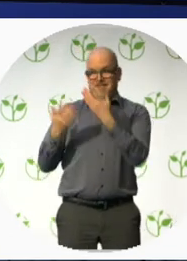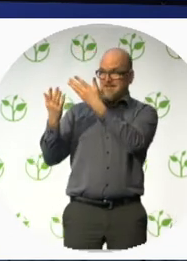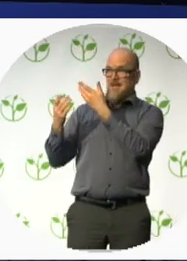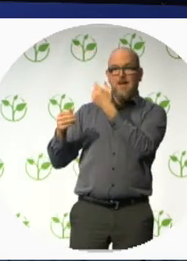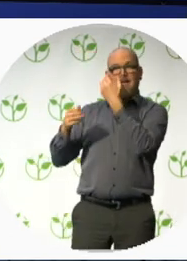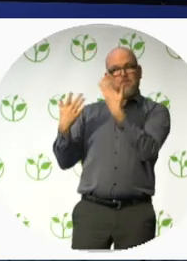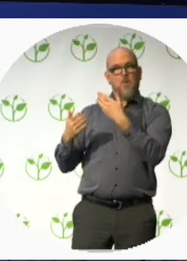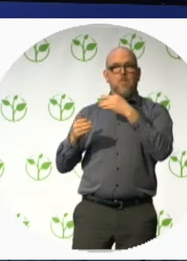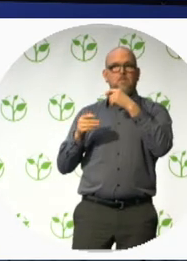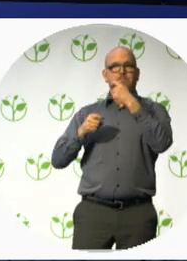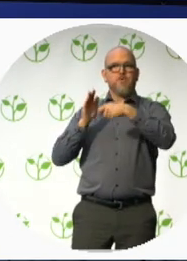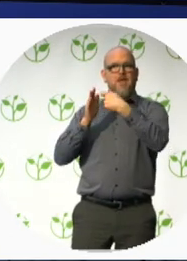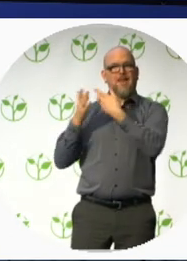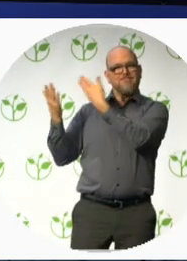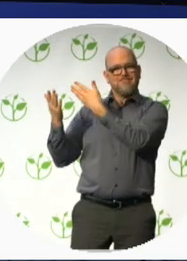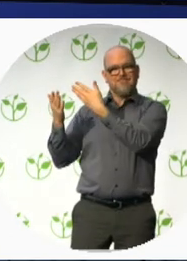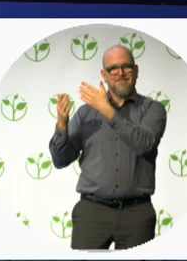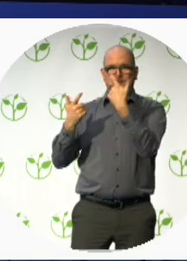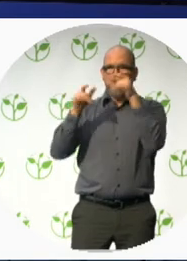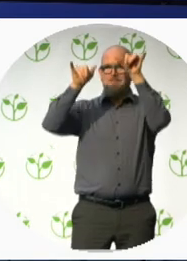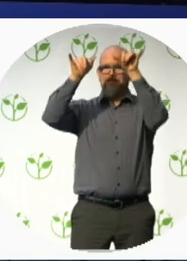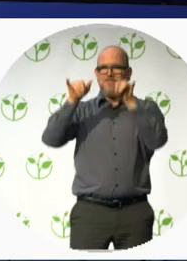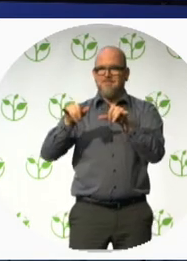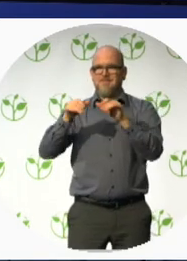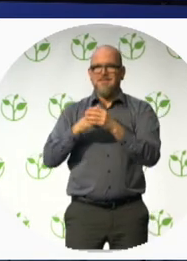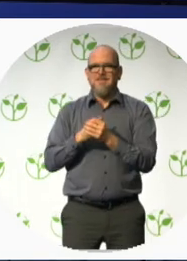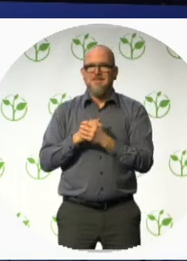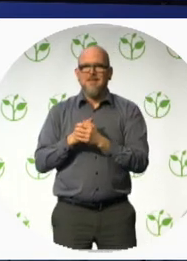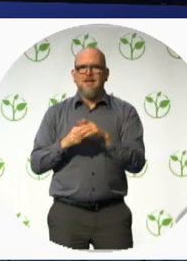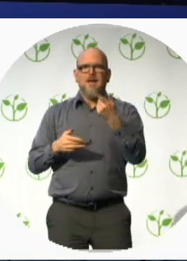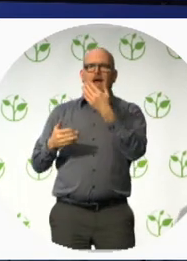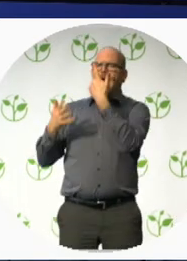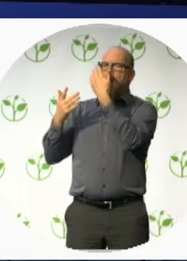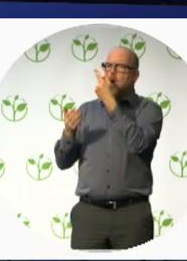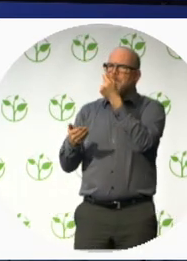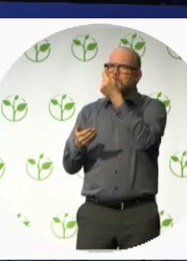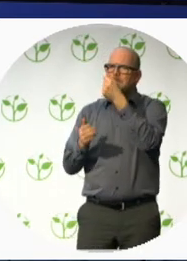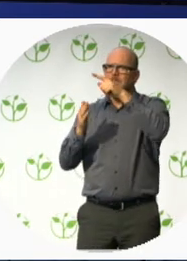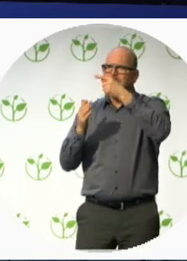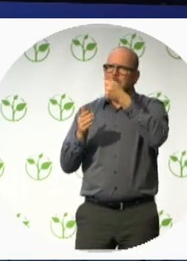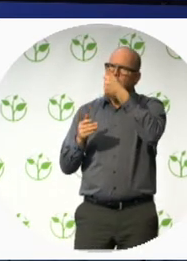Can you ask her how much it would cost me per month in interest for an overdraft?